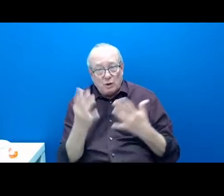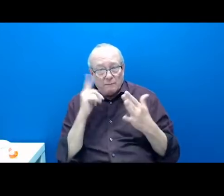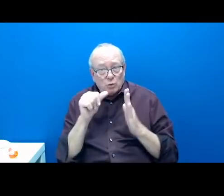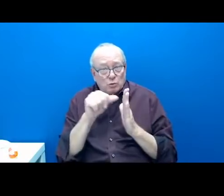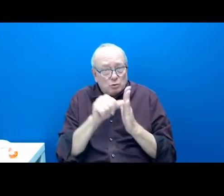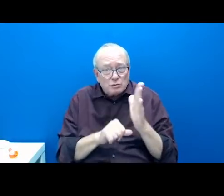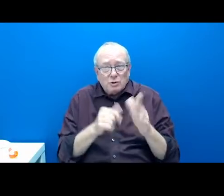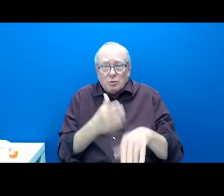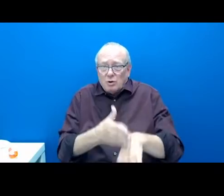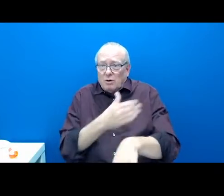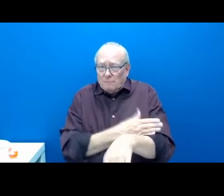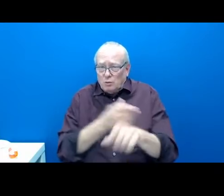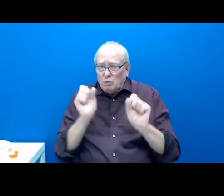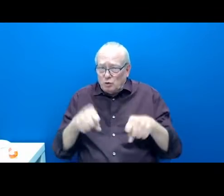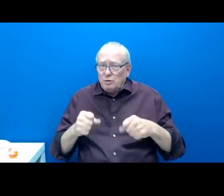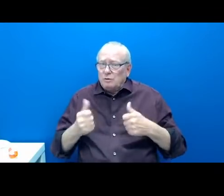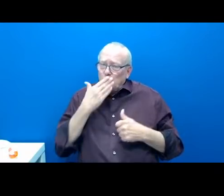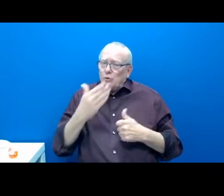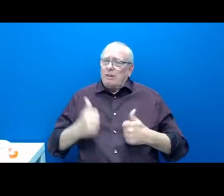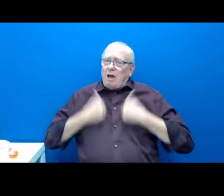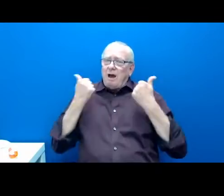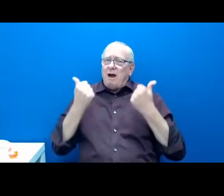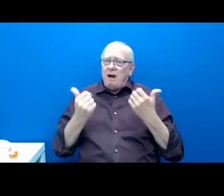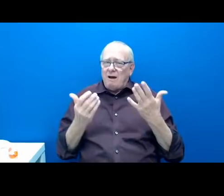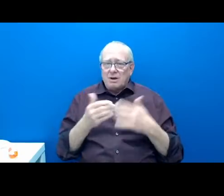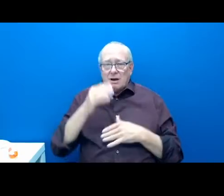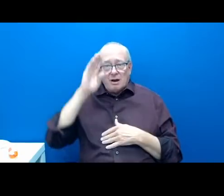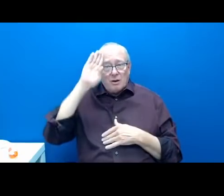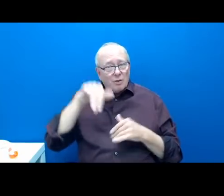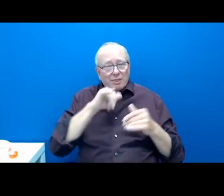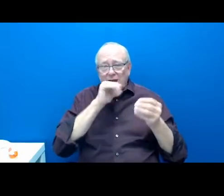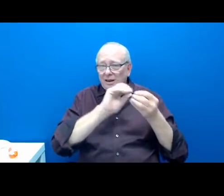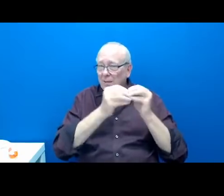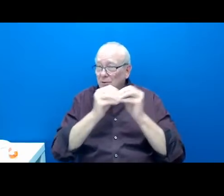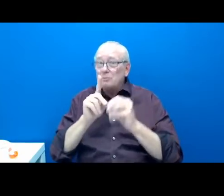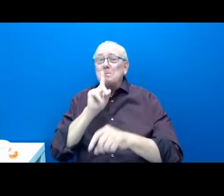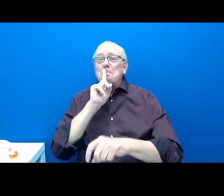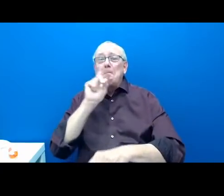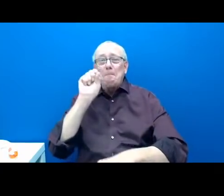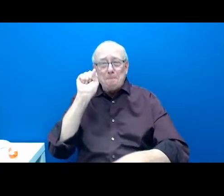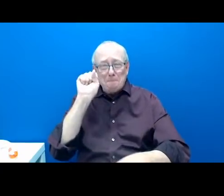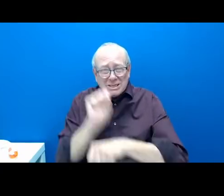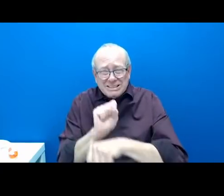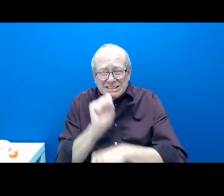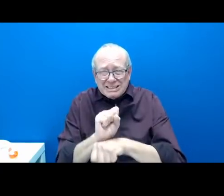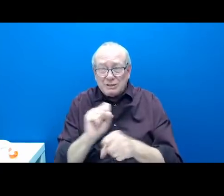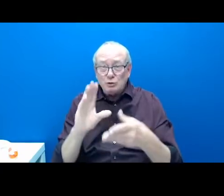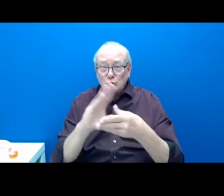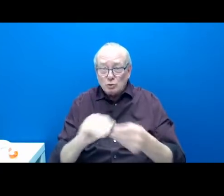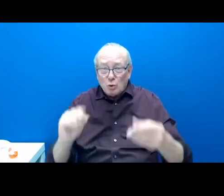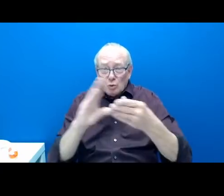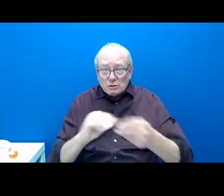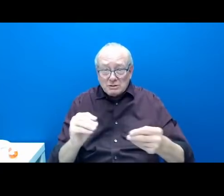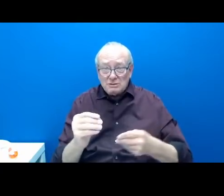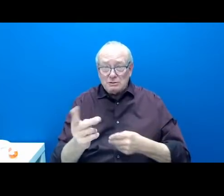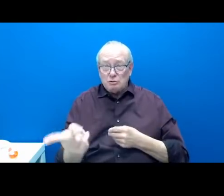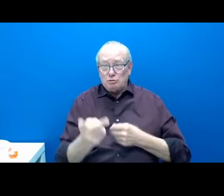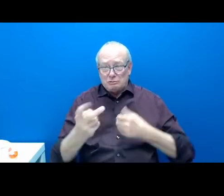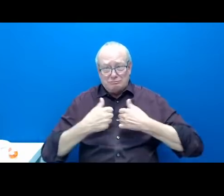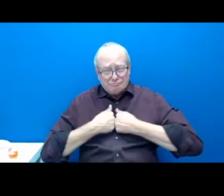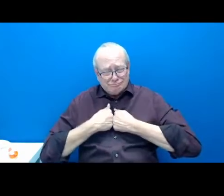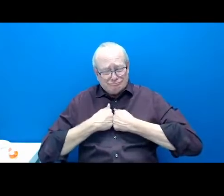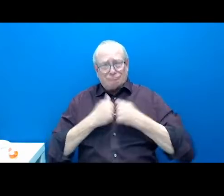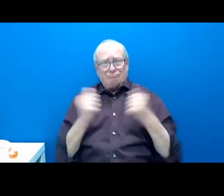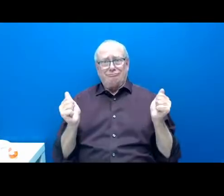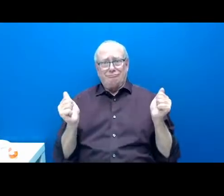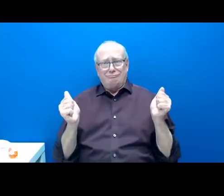life. And so we know these are not numbers, these are stories. But I think having people like you really show that is what